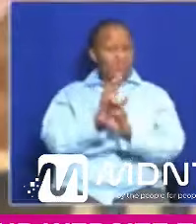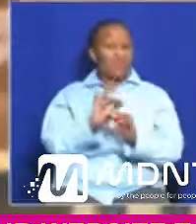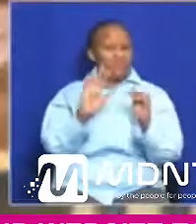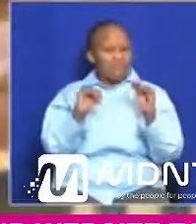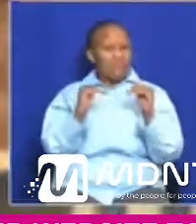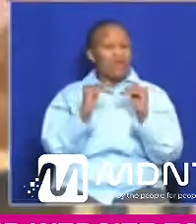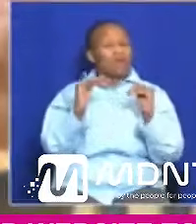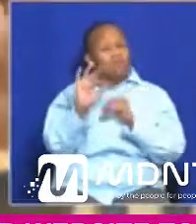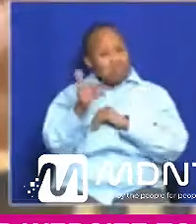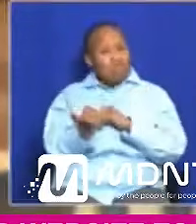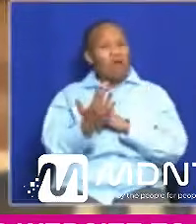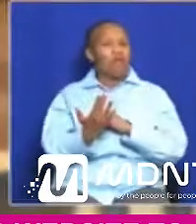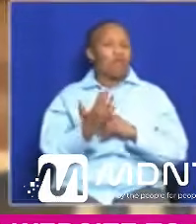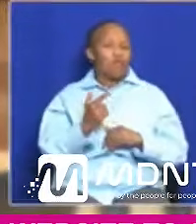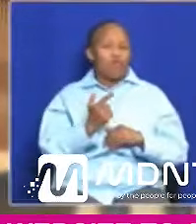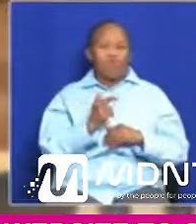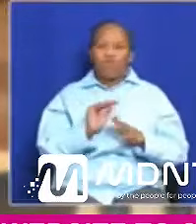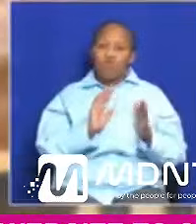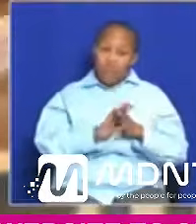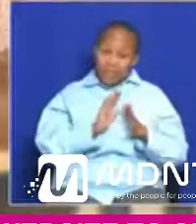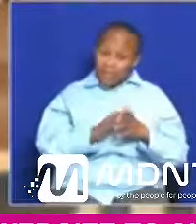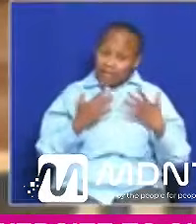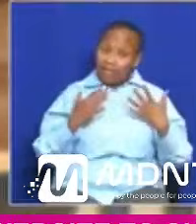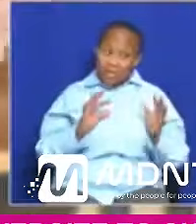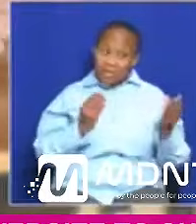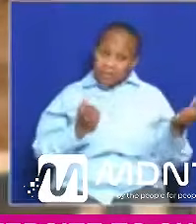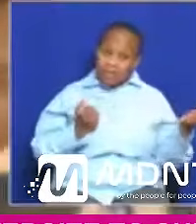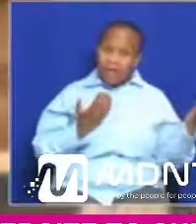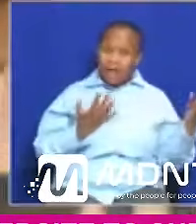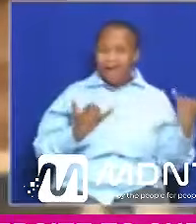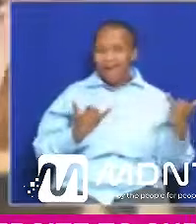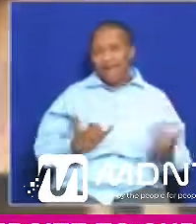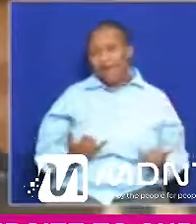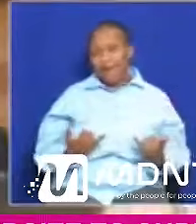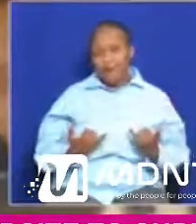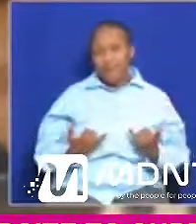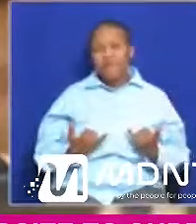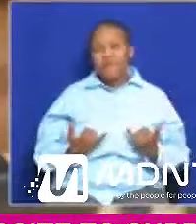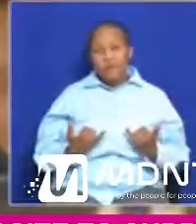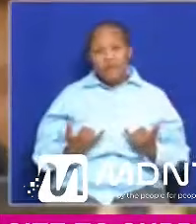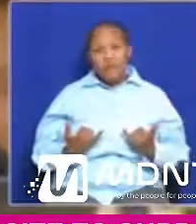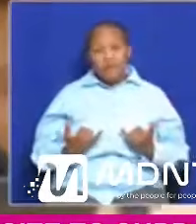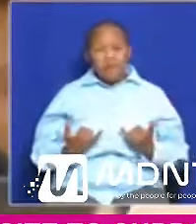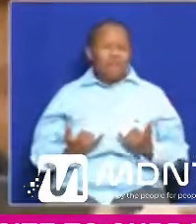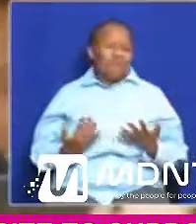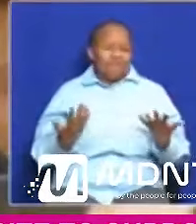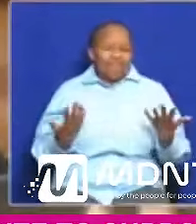I've submitted to you right now, because it's not, let me stop there at this point.